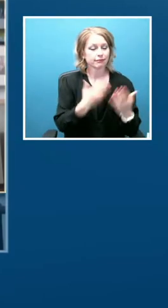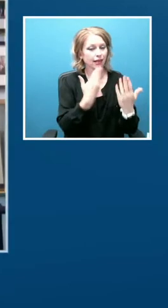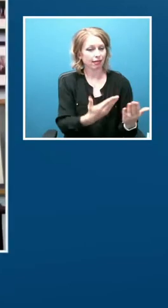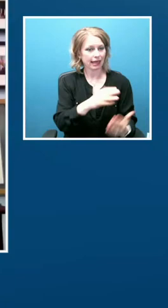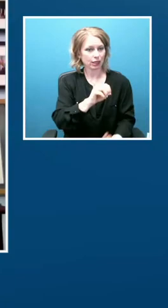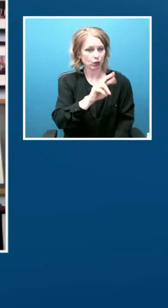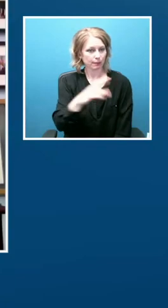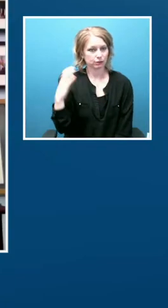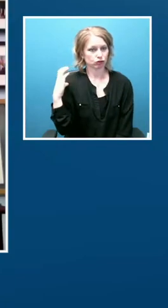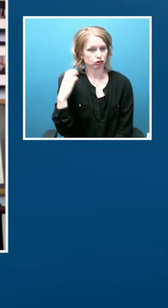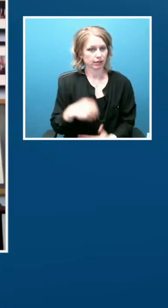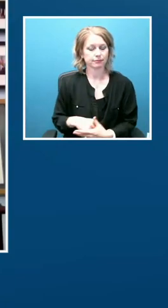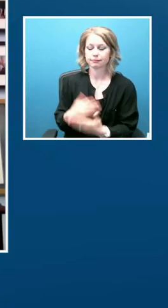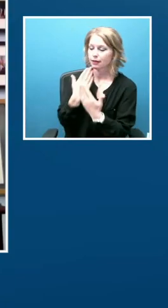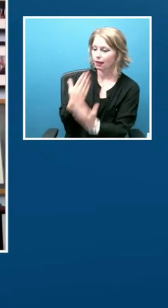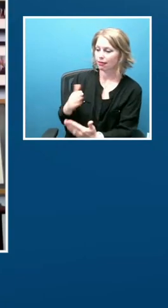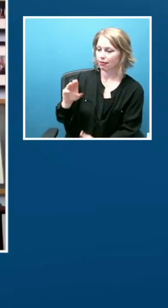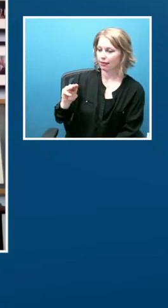Michael.